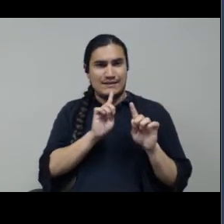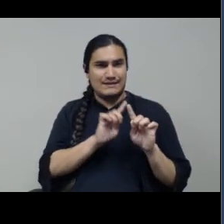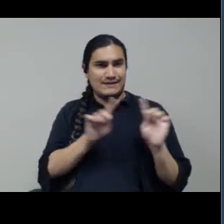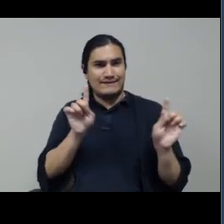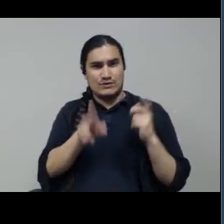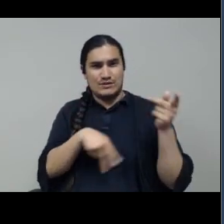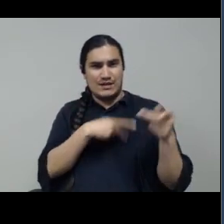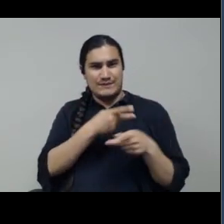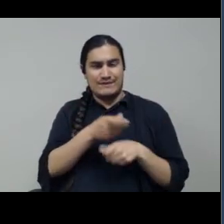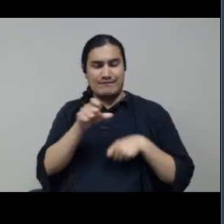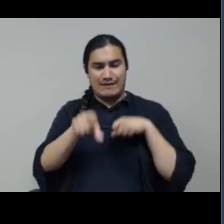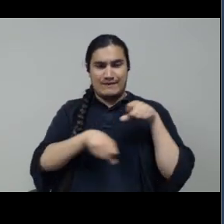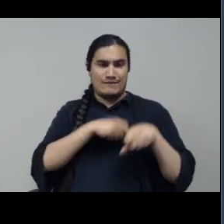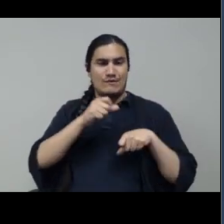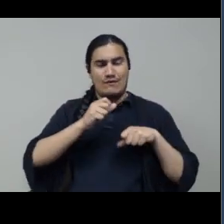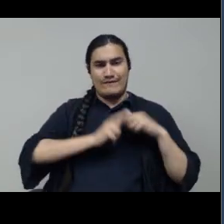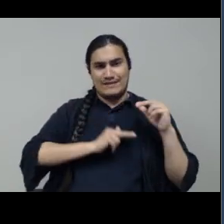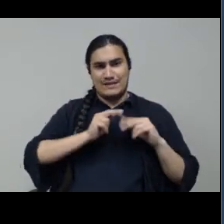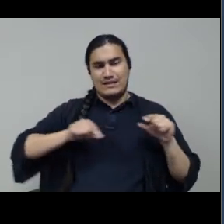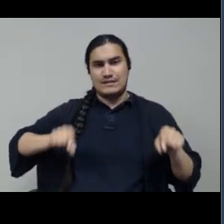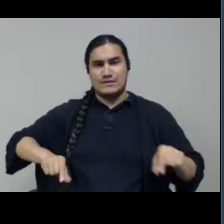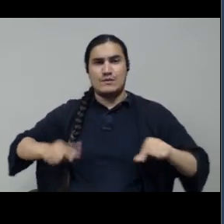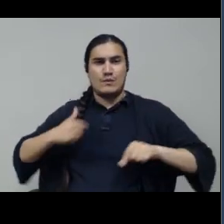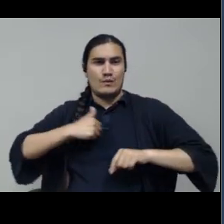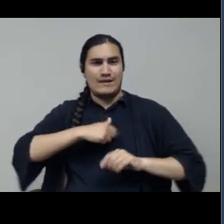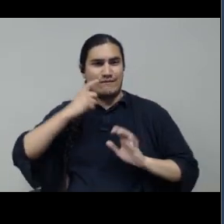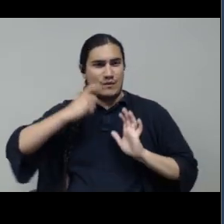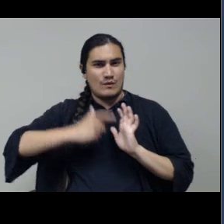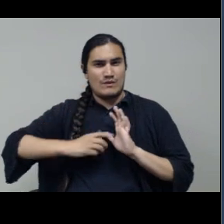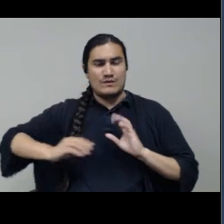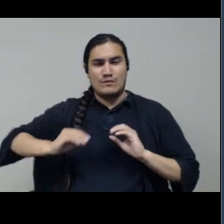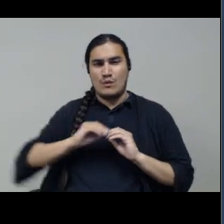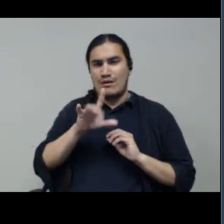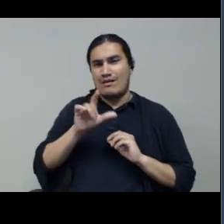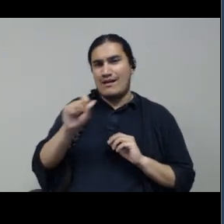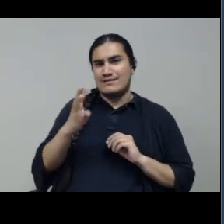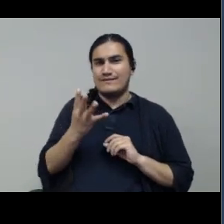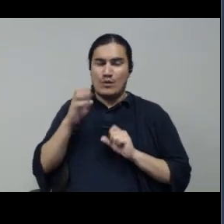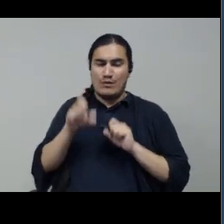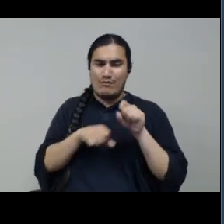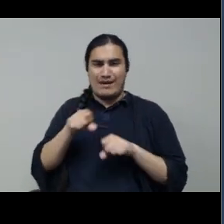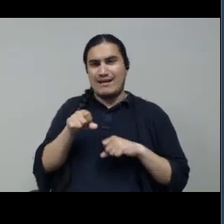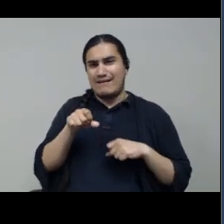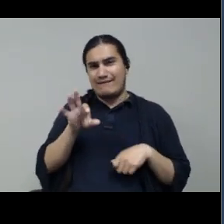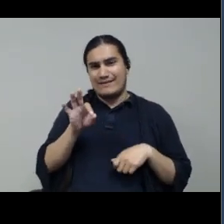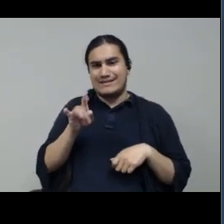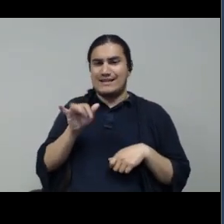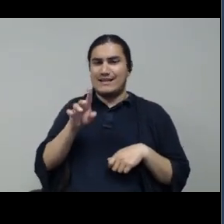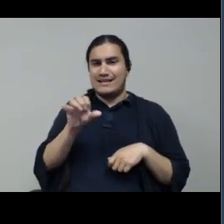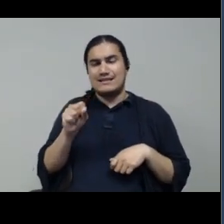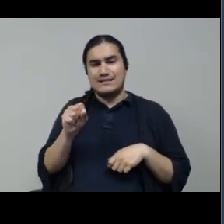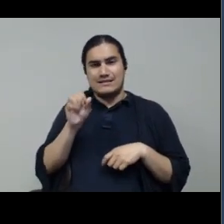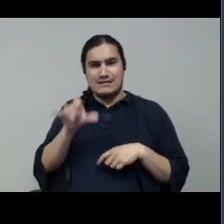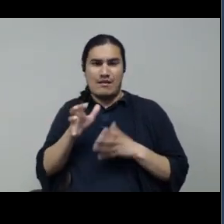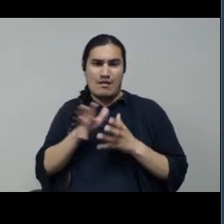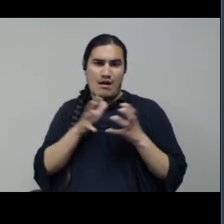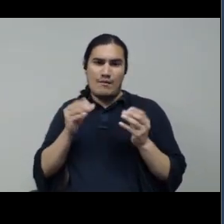bike facilities. So we've noticed more class 4 bike facilities, which are separated bikeways and a lot